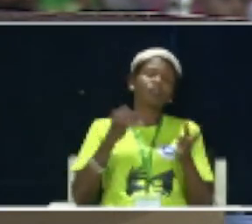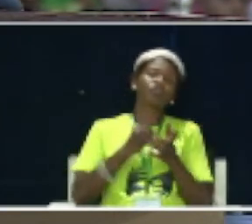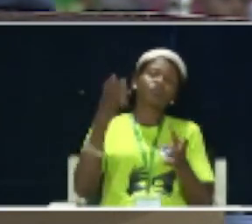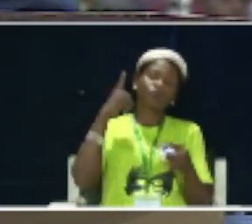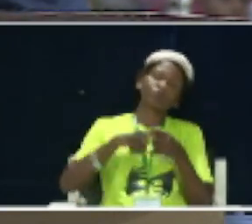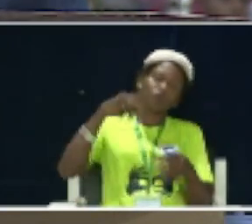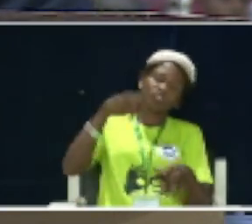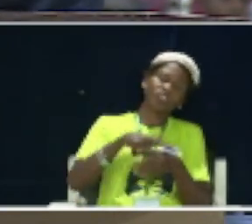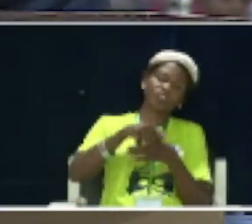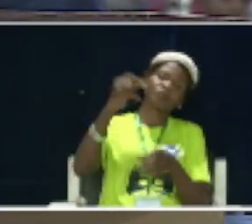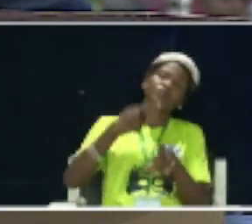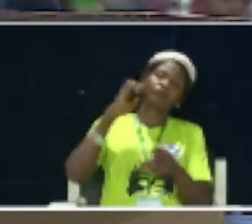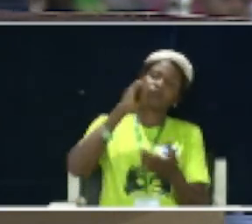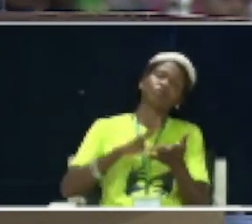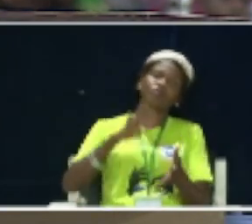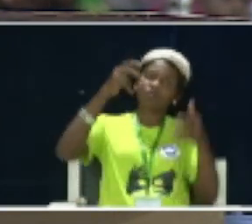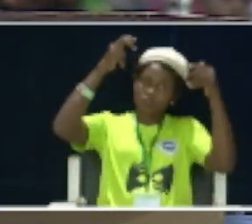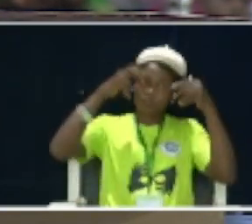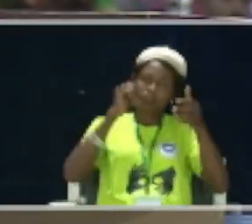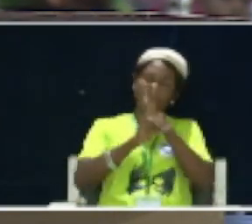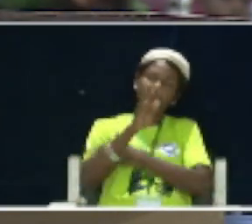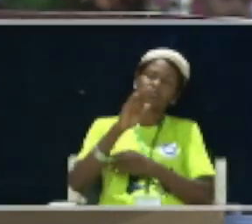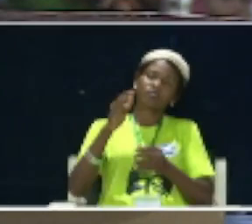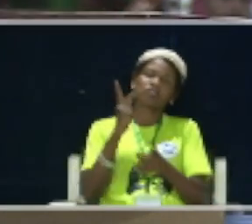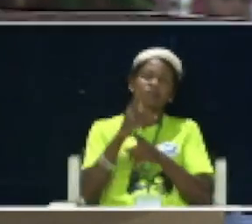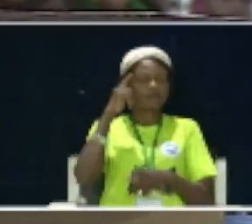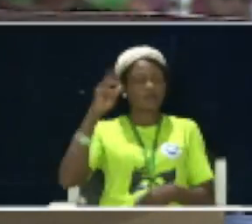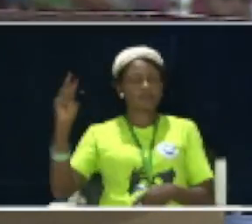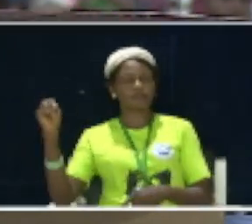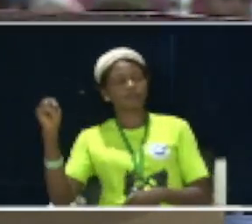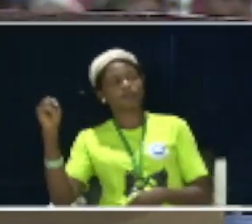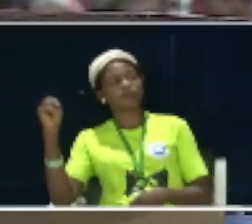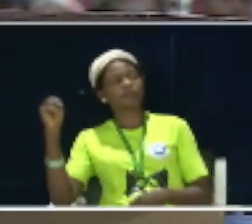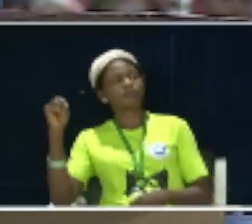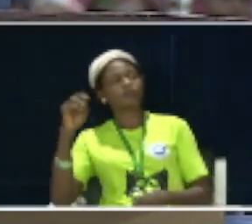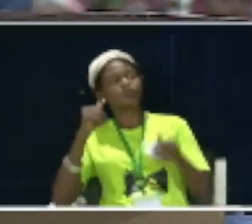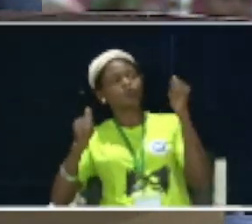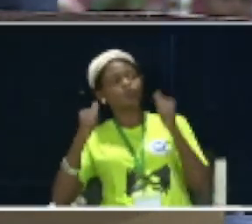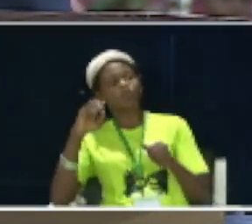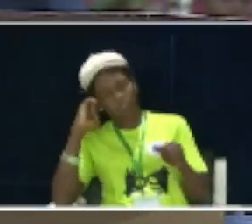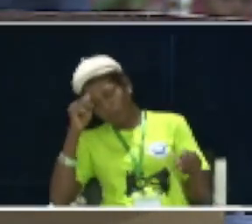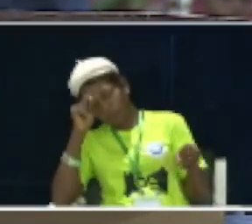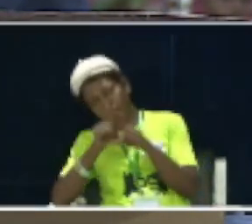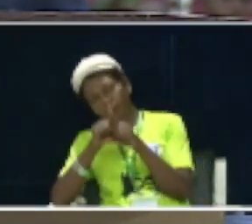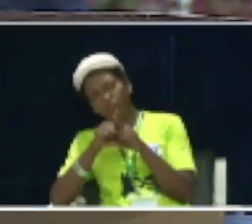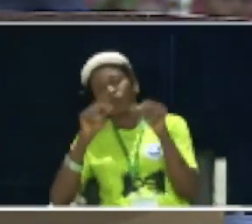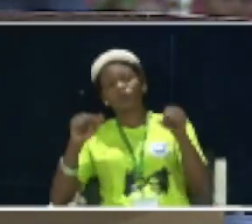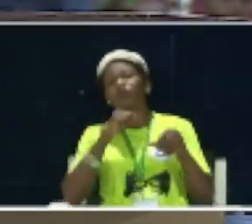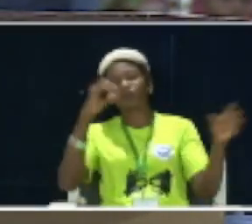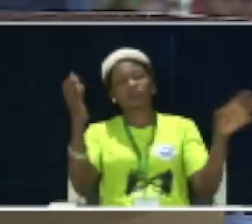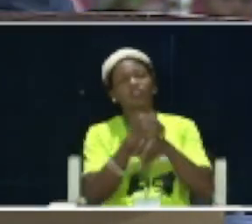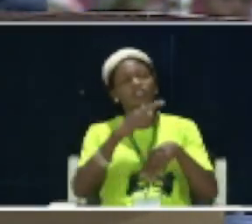his glorious crown that God had destined for him, which his brothers could not take from